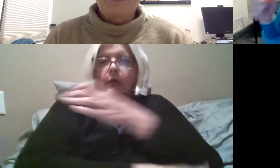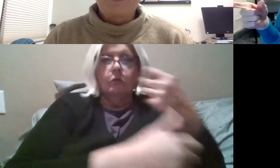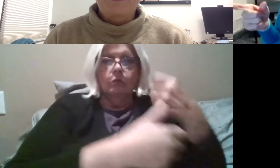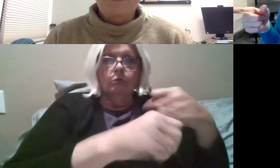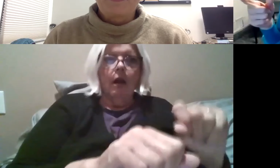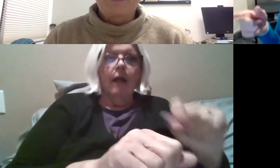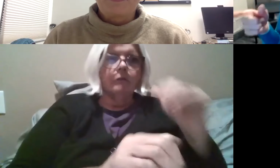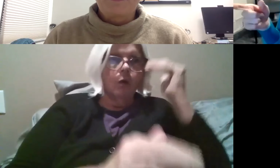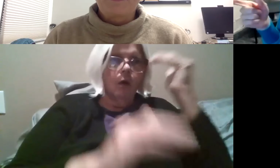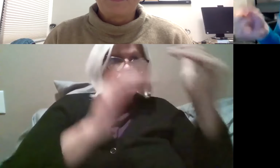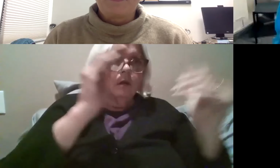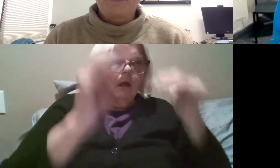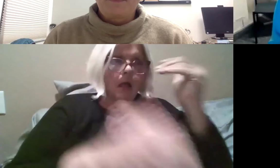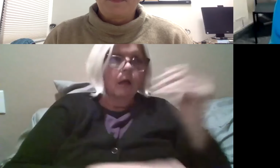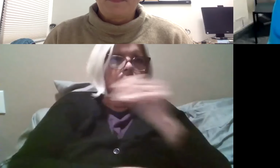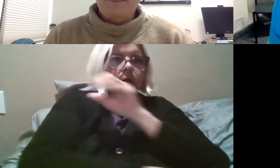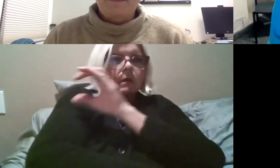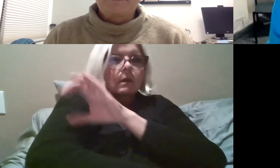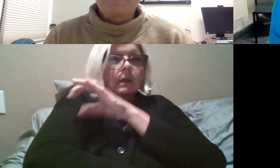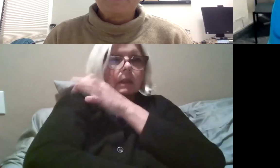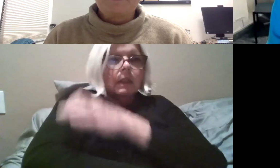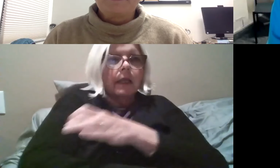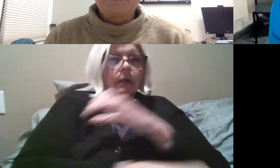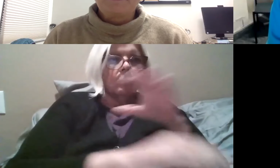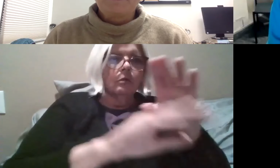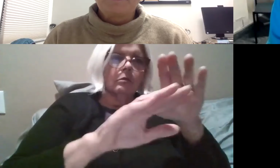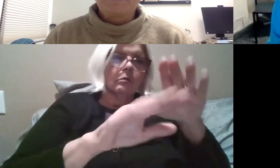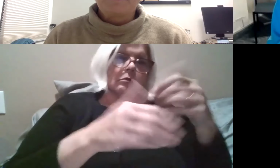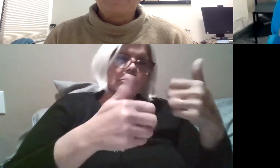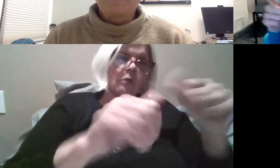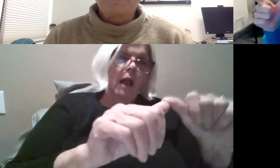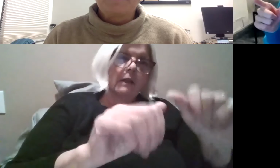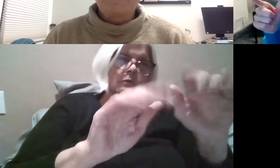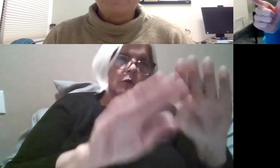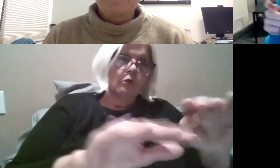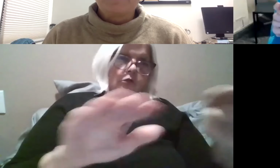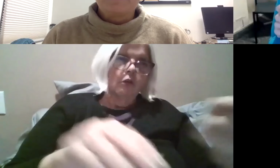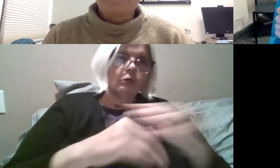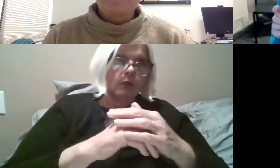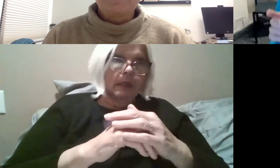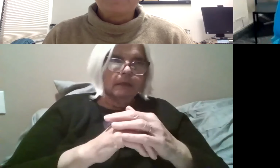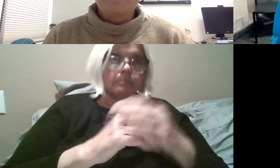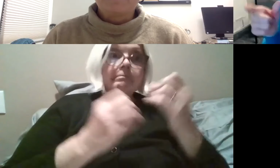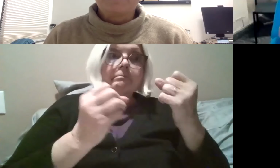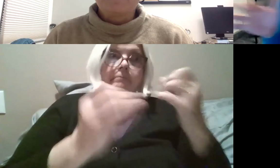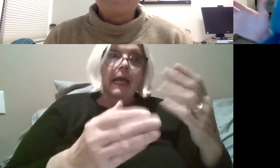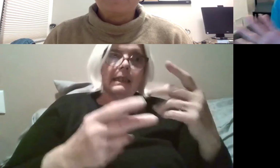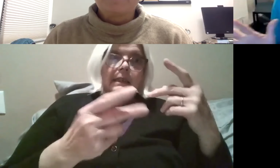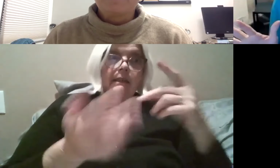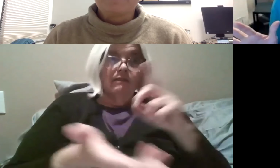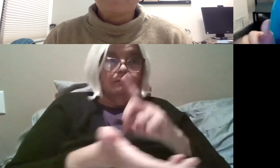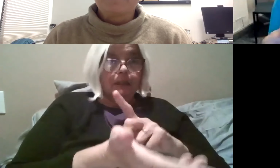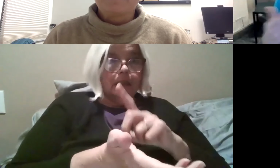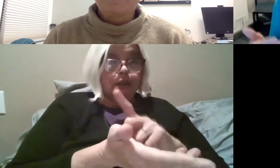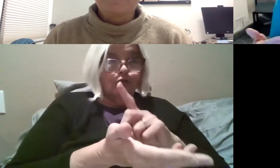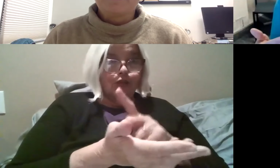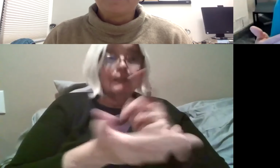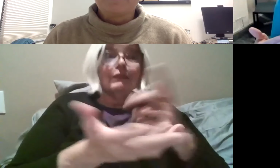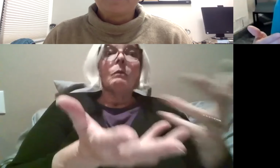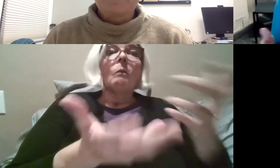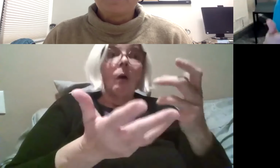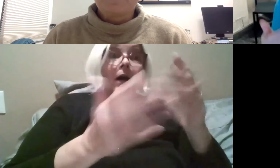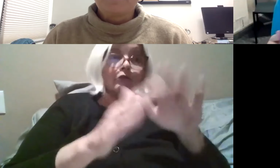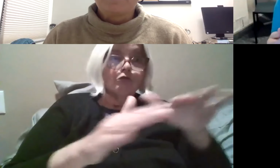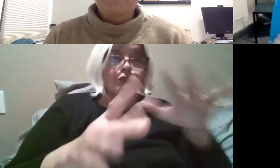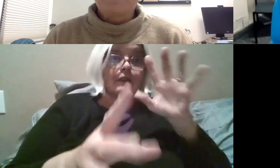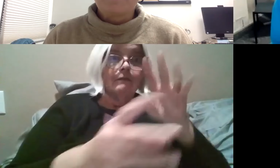many physicians in particular really wanted their children to be part of clinical trials. So this is not an experimental vaccine. This has